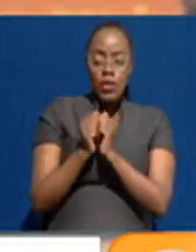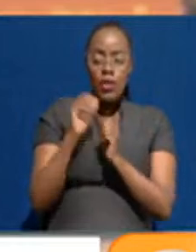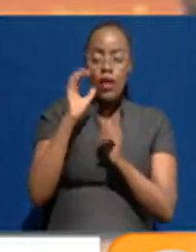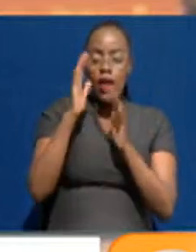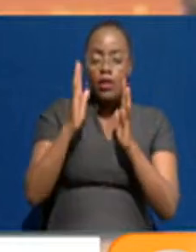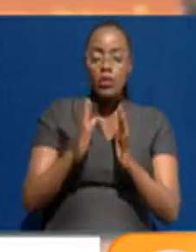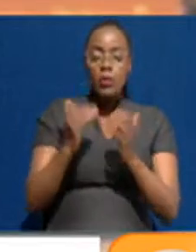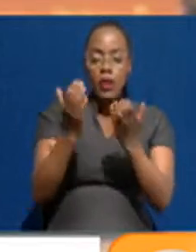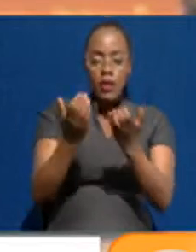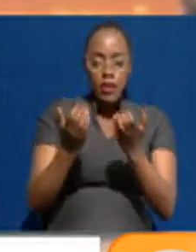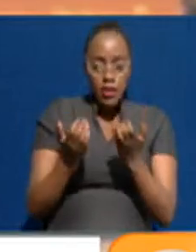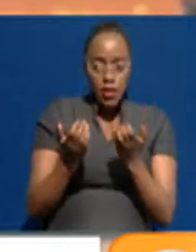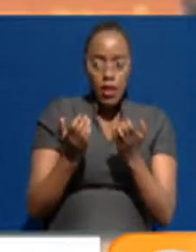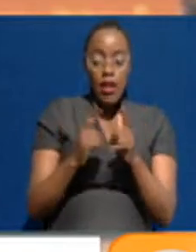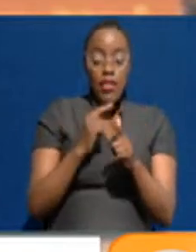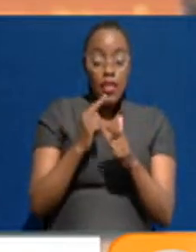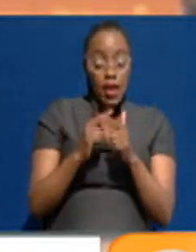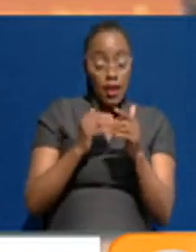customer.